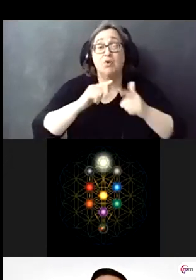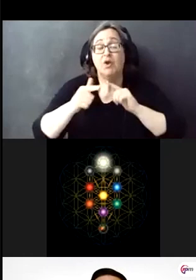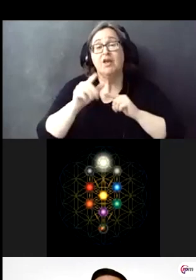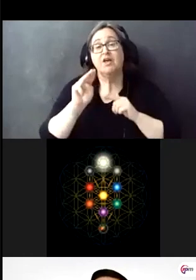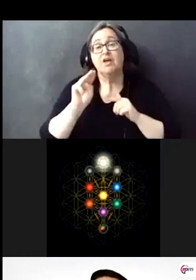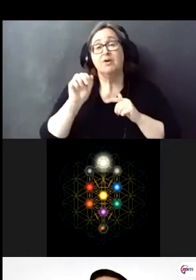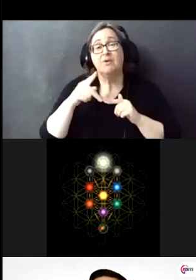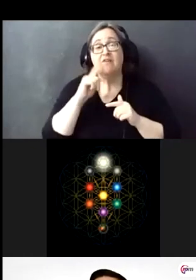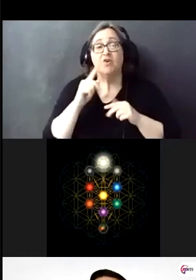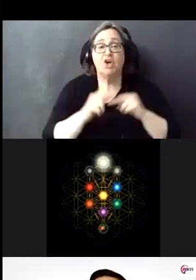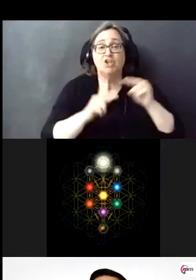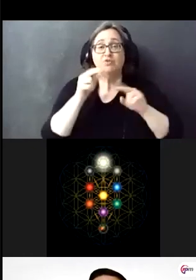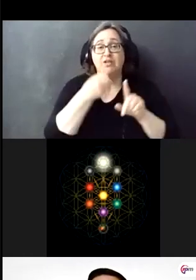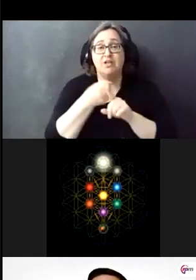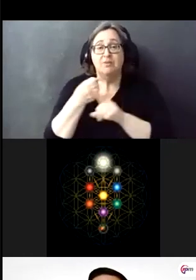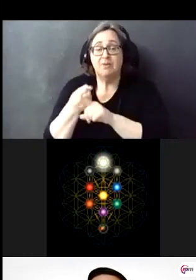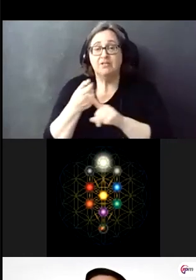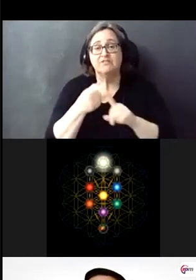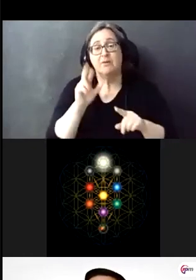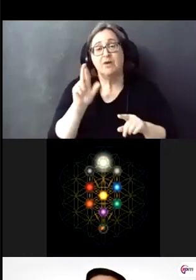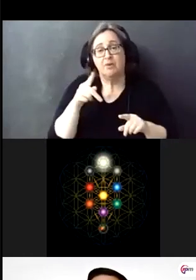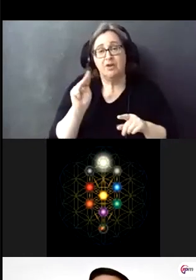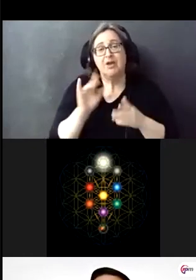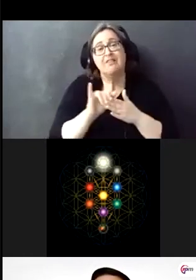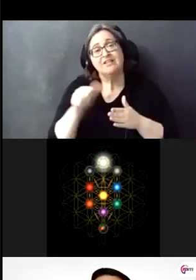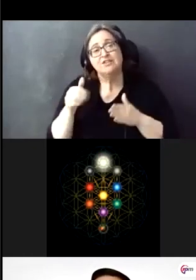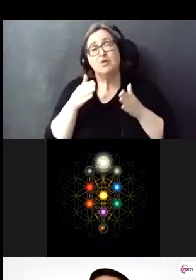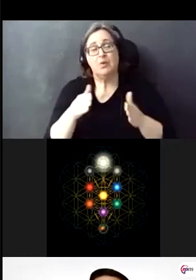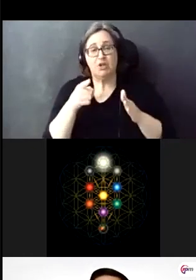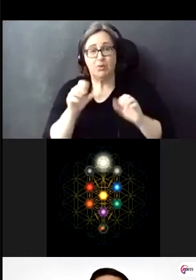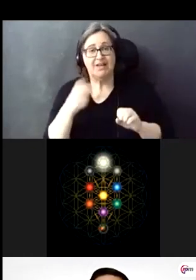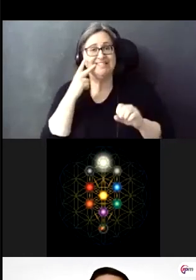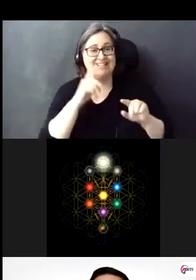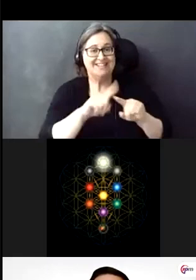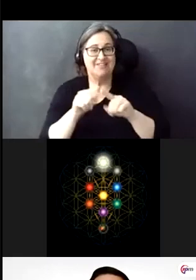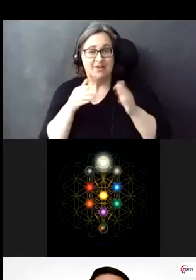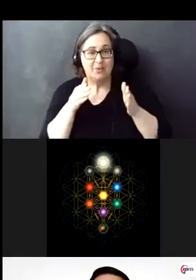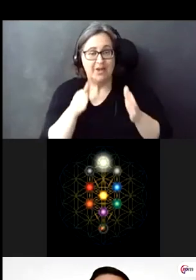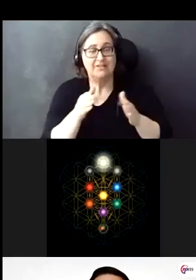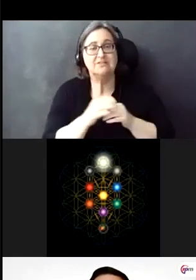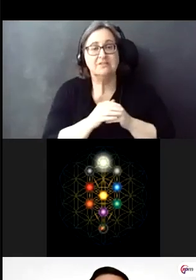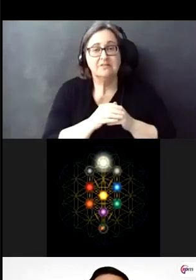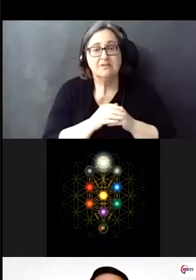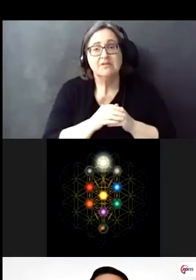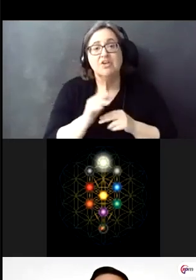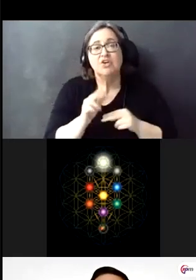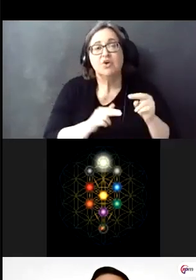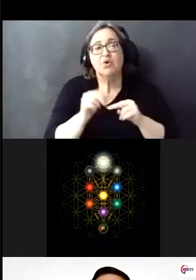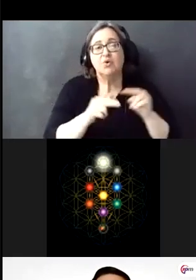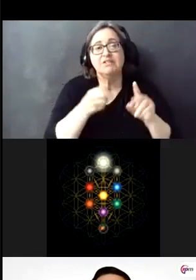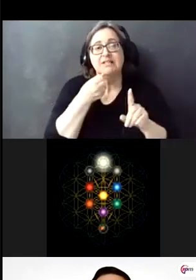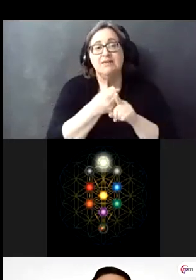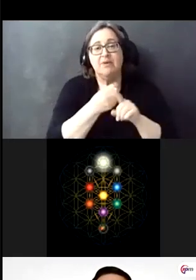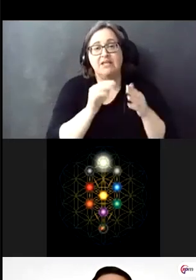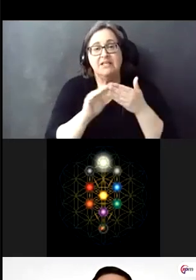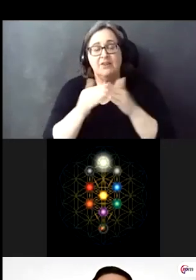for construction impacts from RPM. So that'll be another way that you can see the different ways that the construction is impacting the